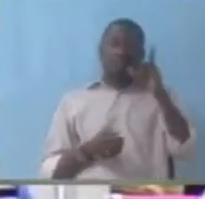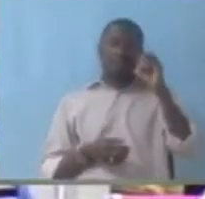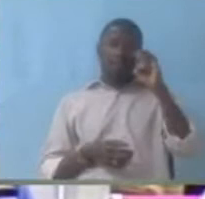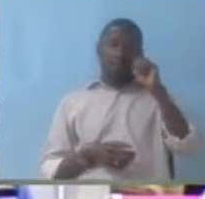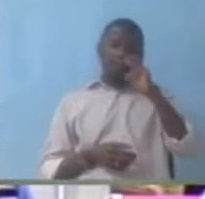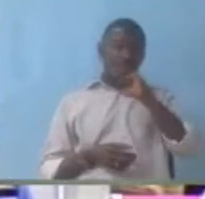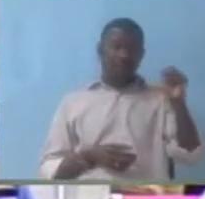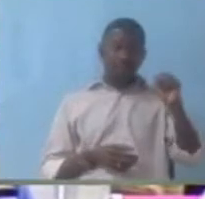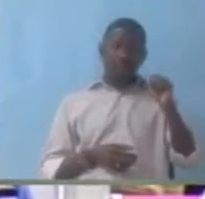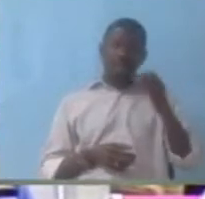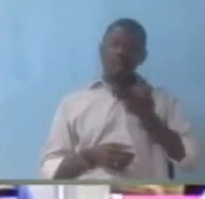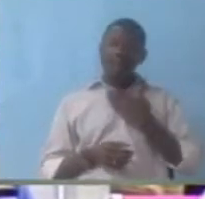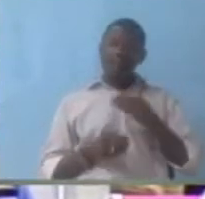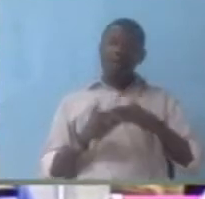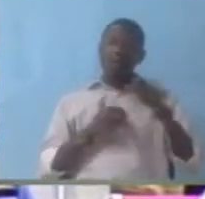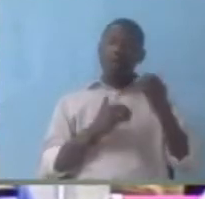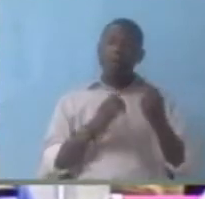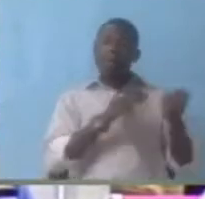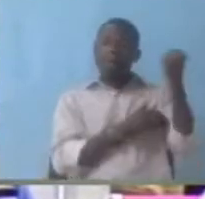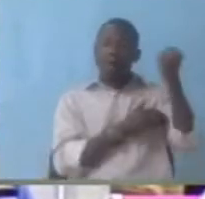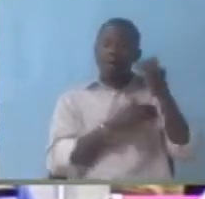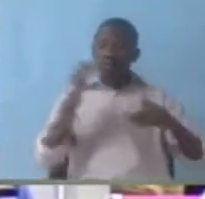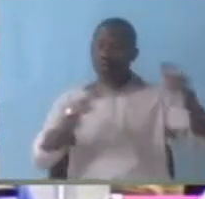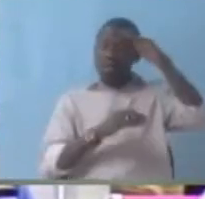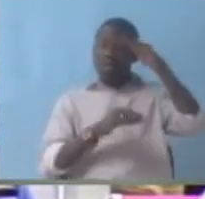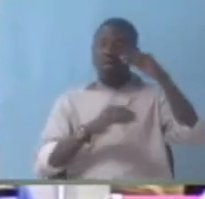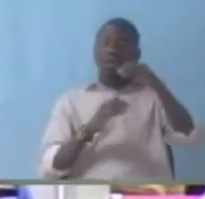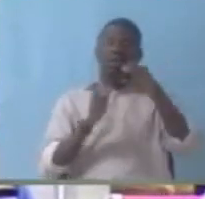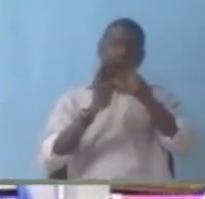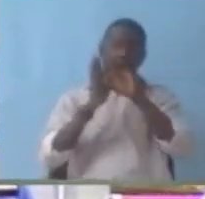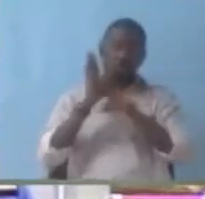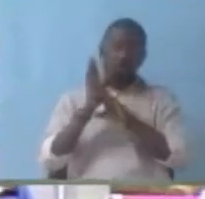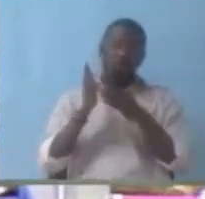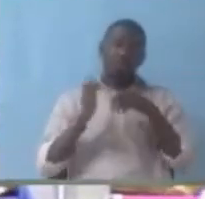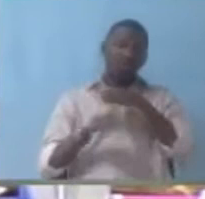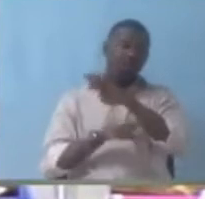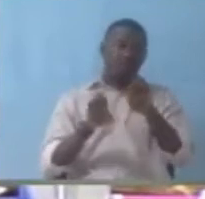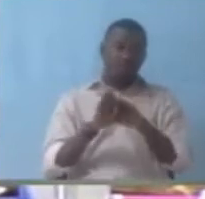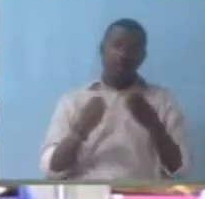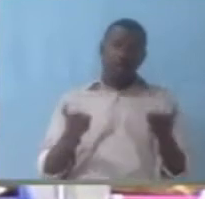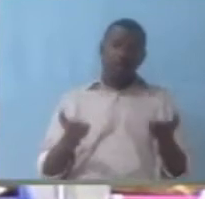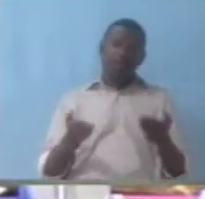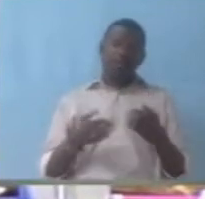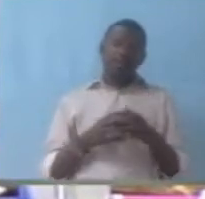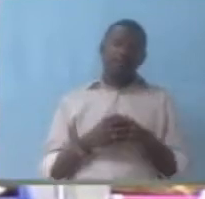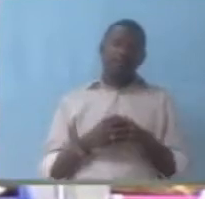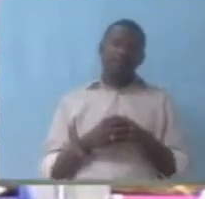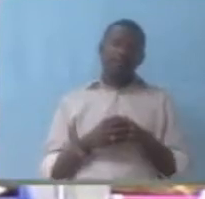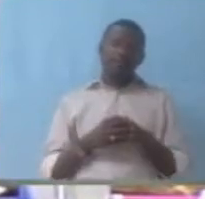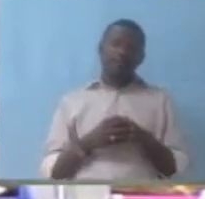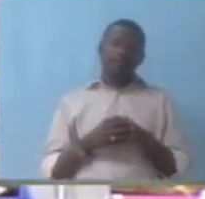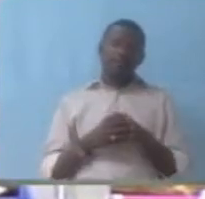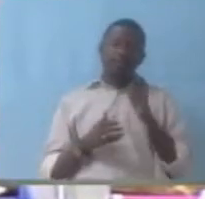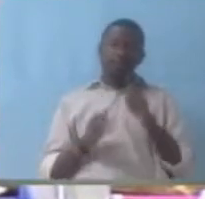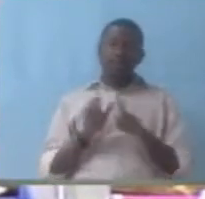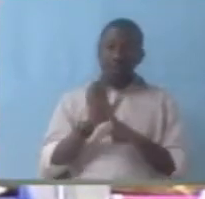the constitution as well as the courts. Coming wole sembo soto katambina banko bugulua bati aninna kiti bundalti.